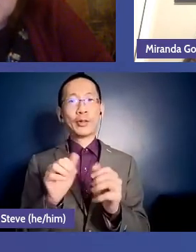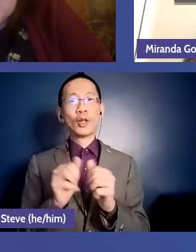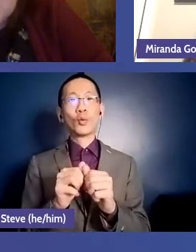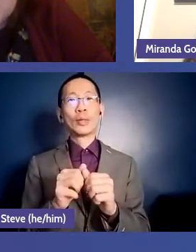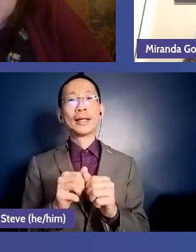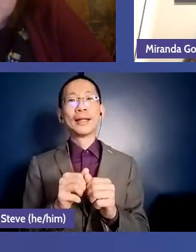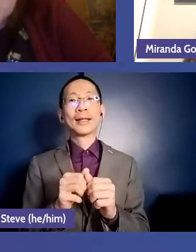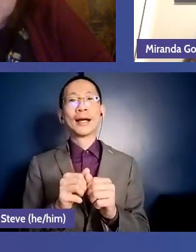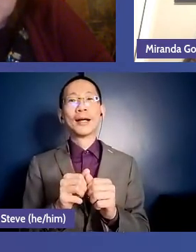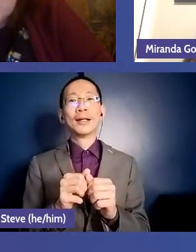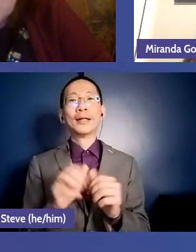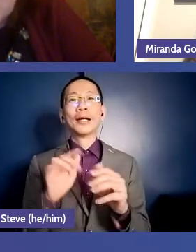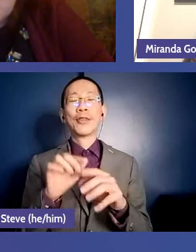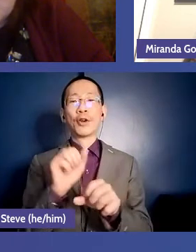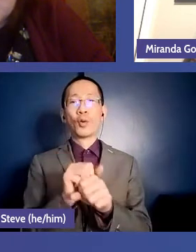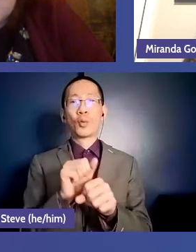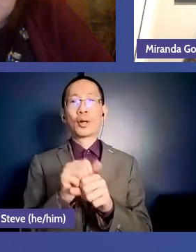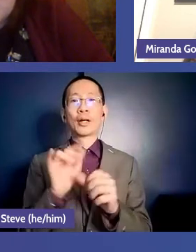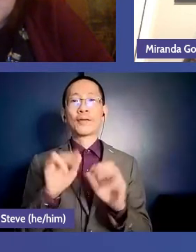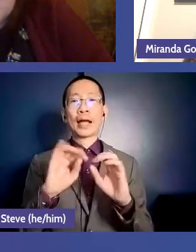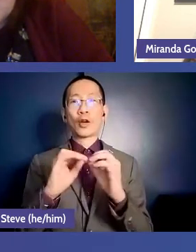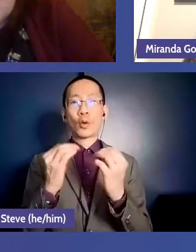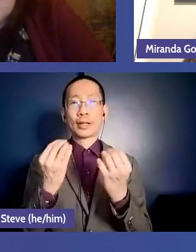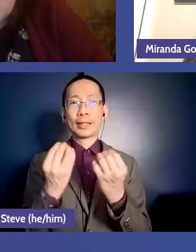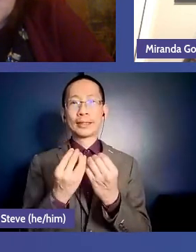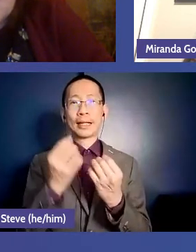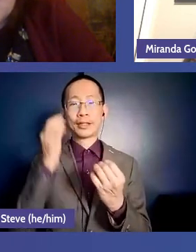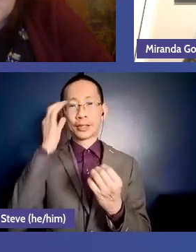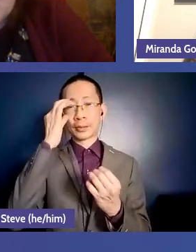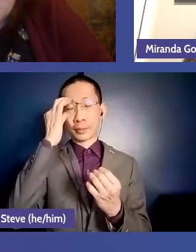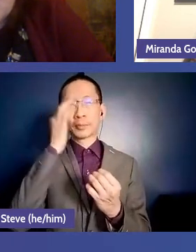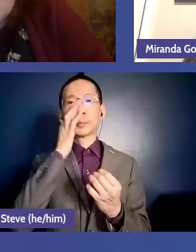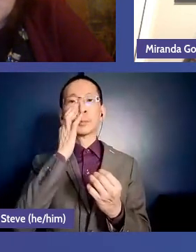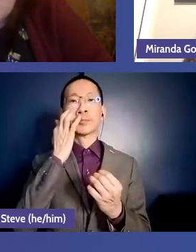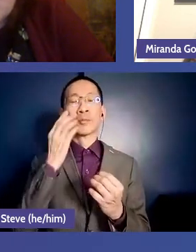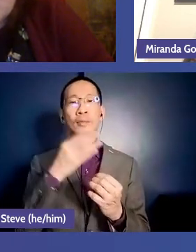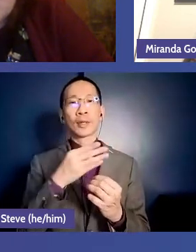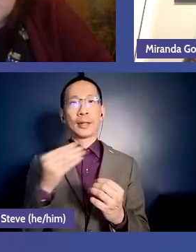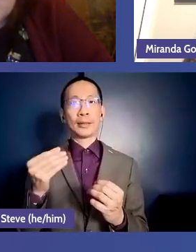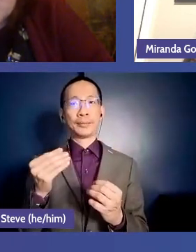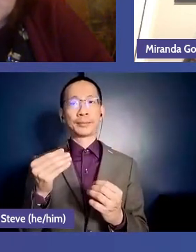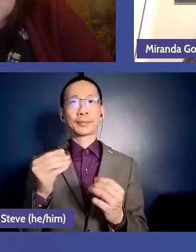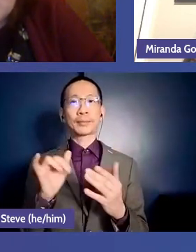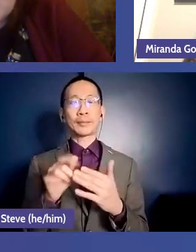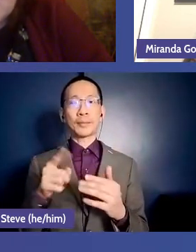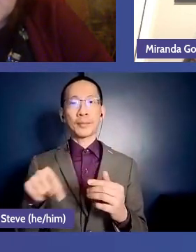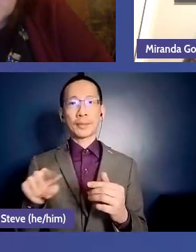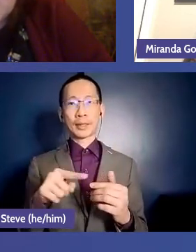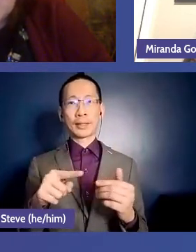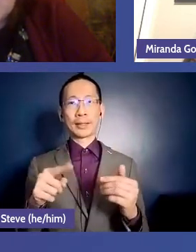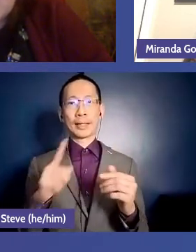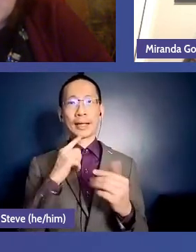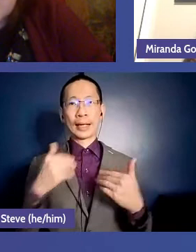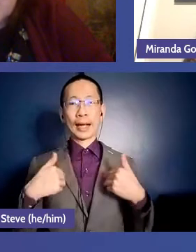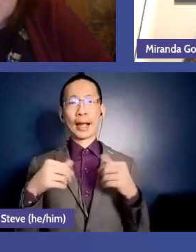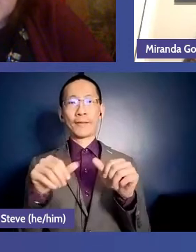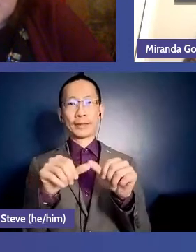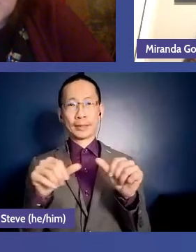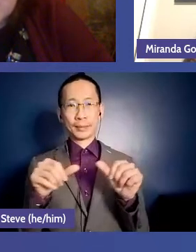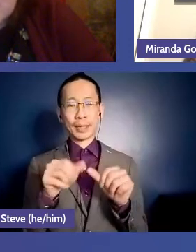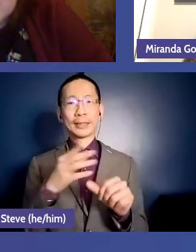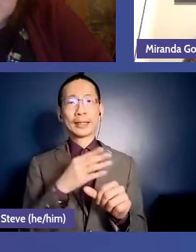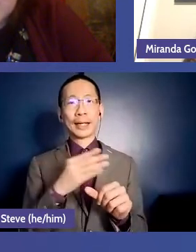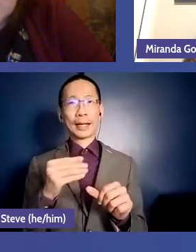of the work of that organization, and that they have space and